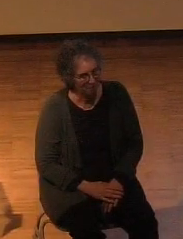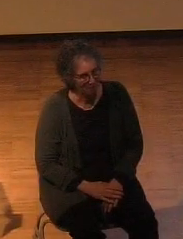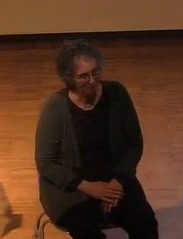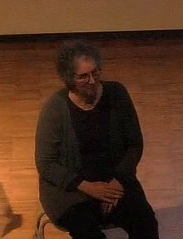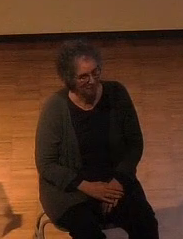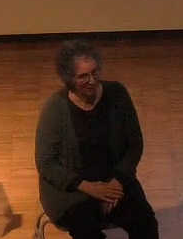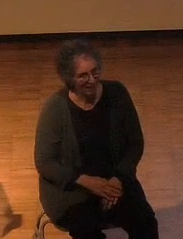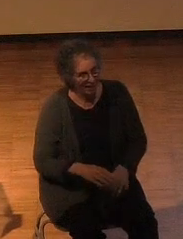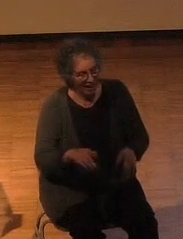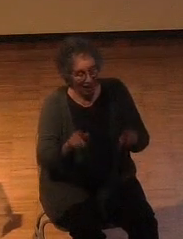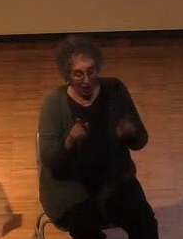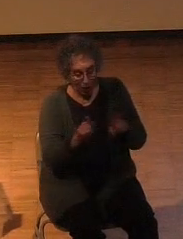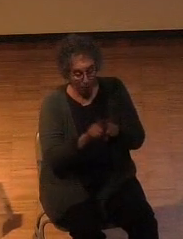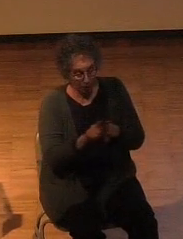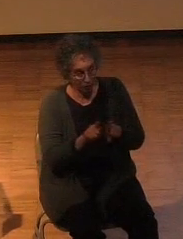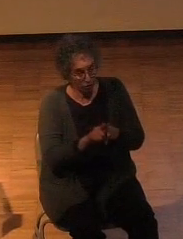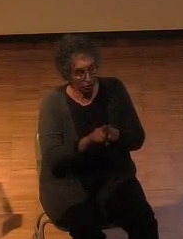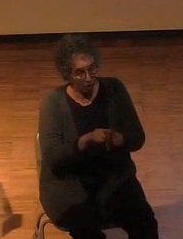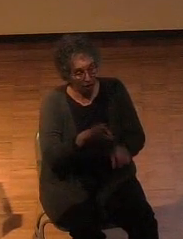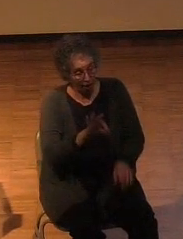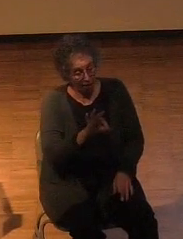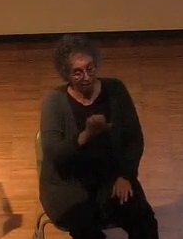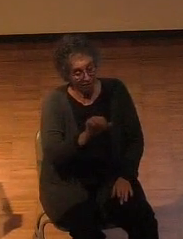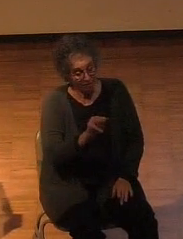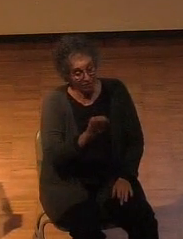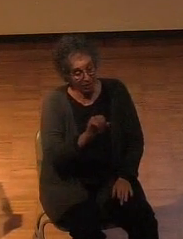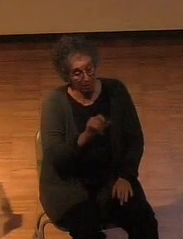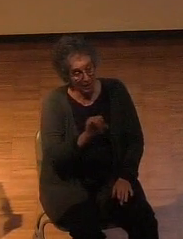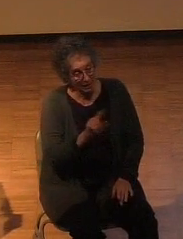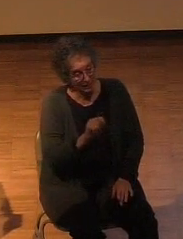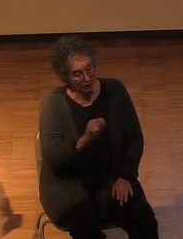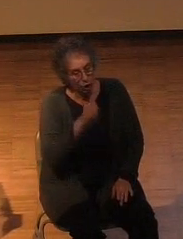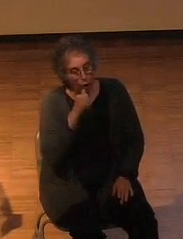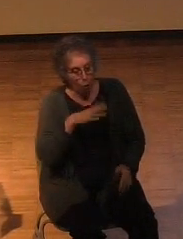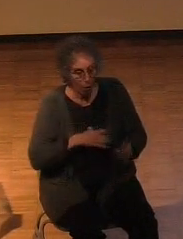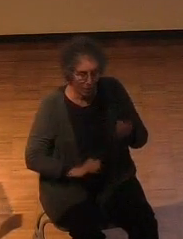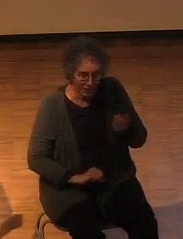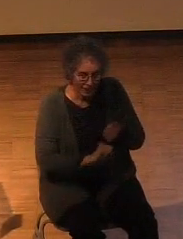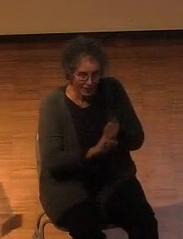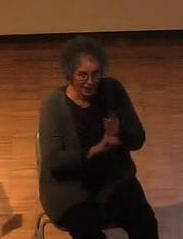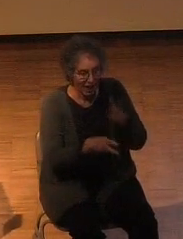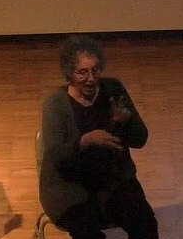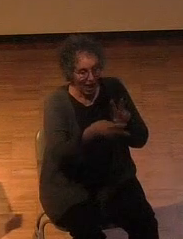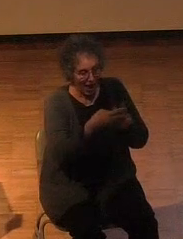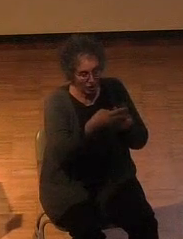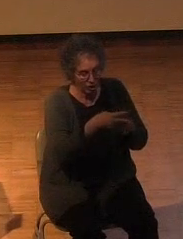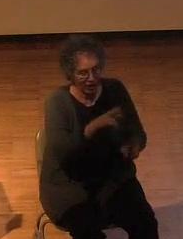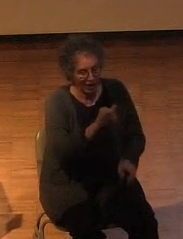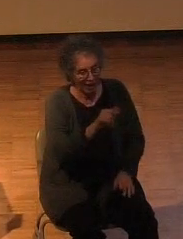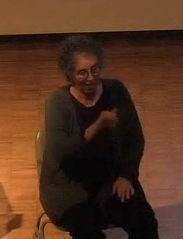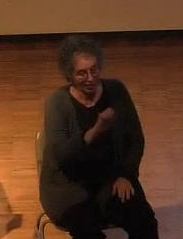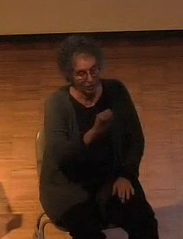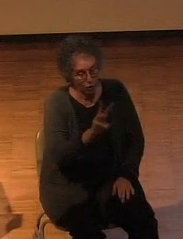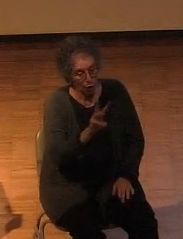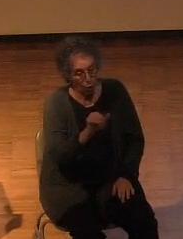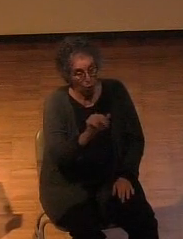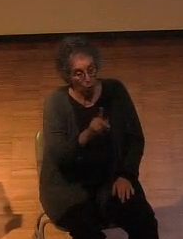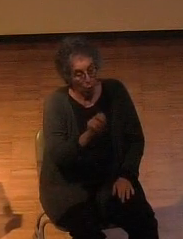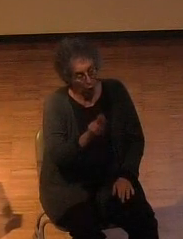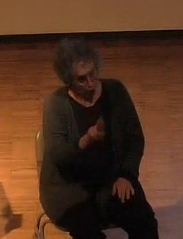And I'm also a feminist, as I said, a womanist, hashtag Alice Walker. I am definitely